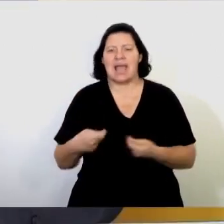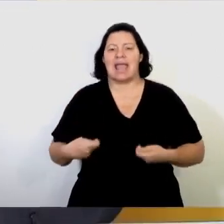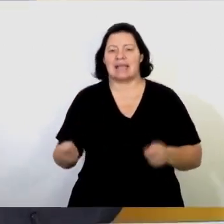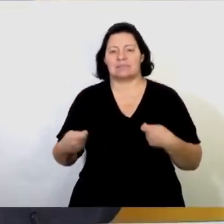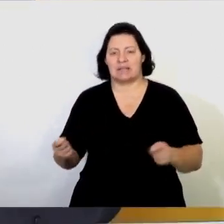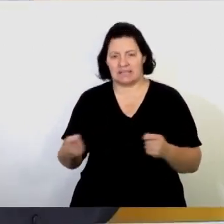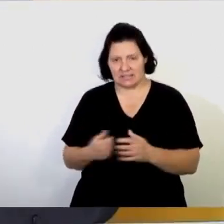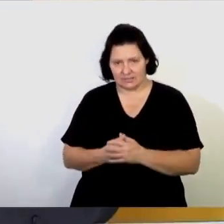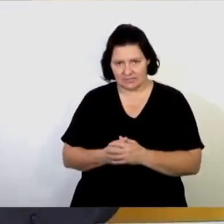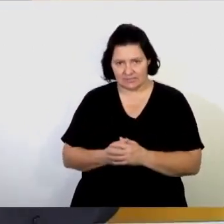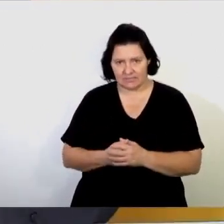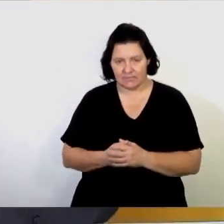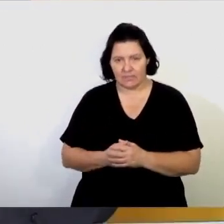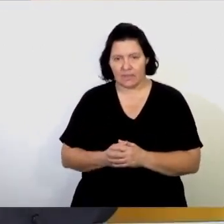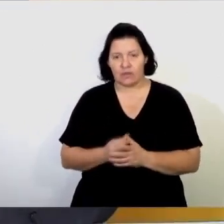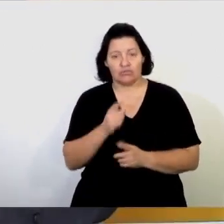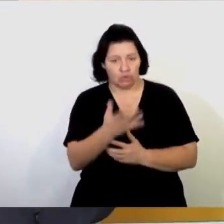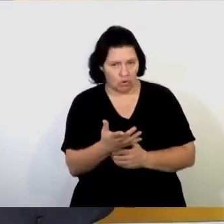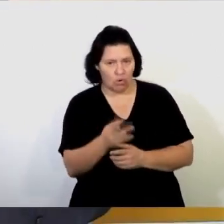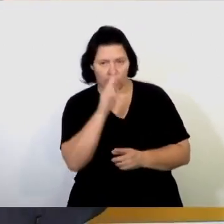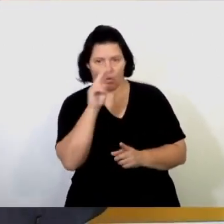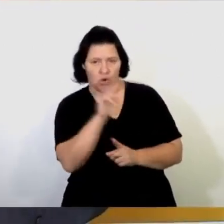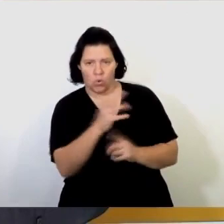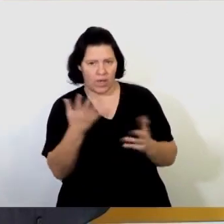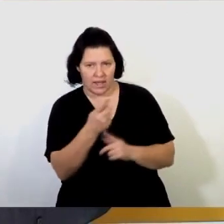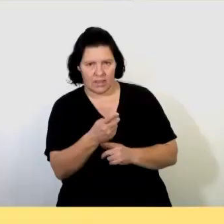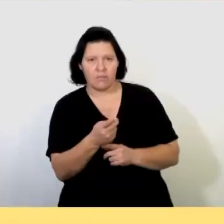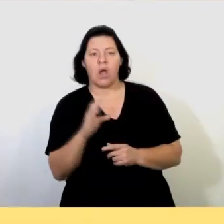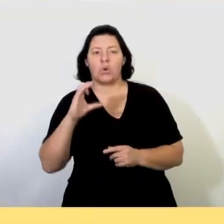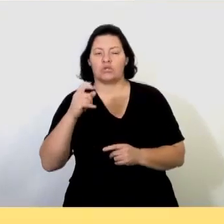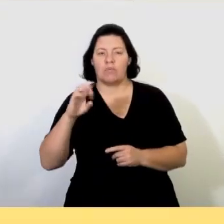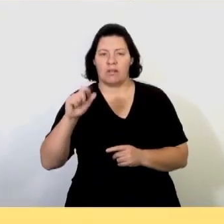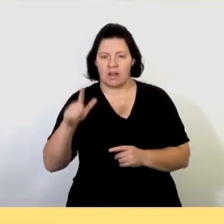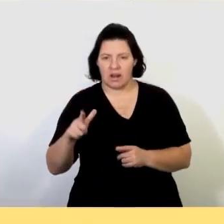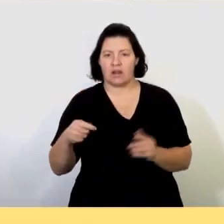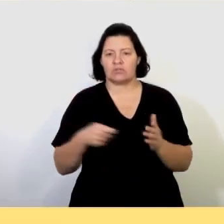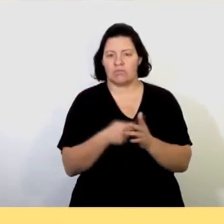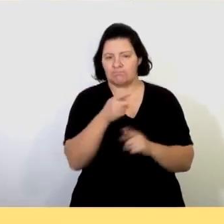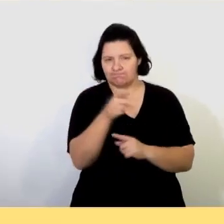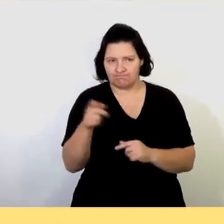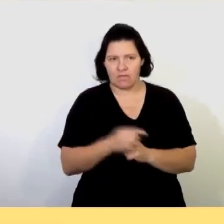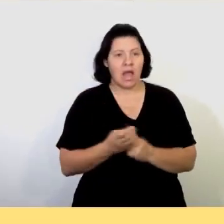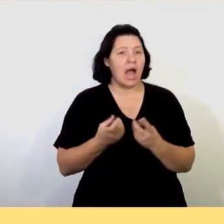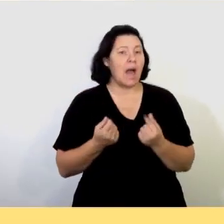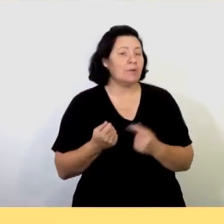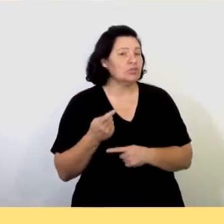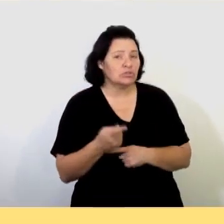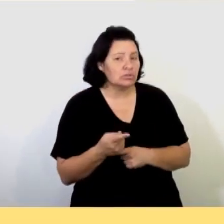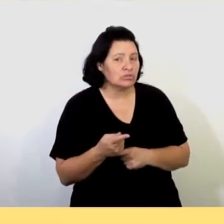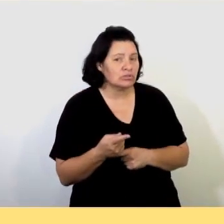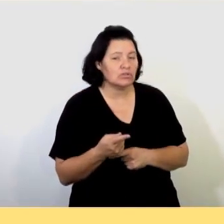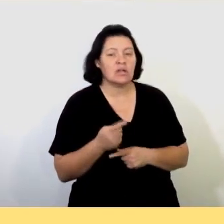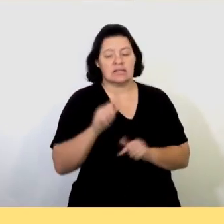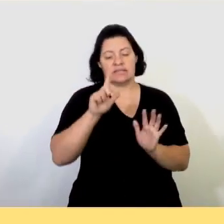are expenses. These are expenses. So let's go and look for them. Here's my consumable stores. And how much is